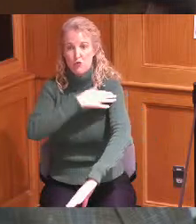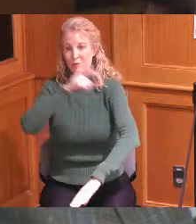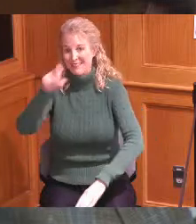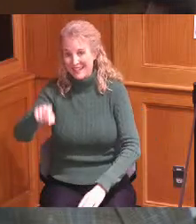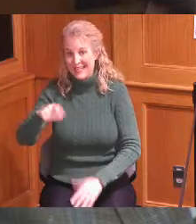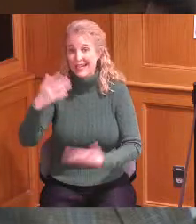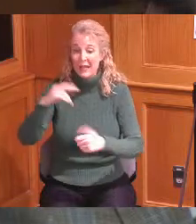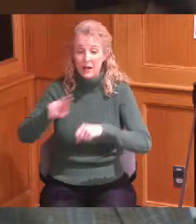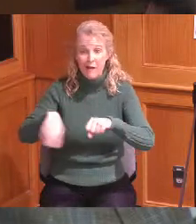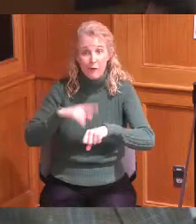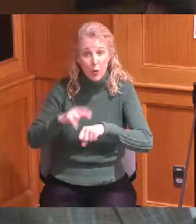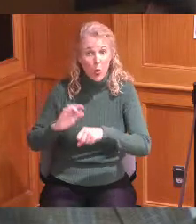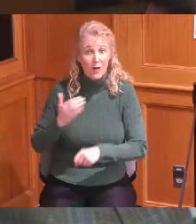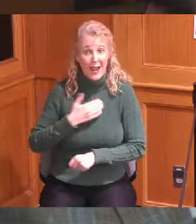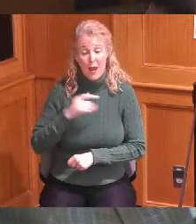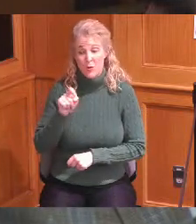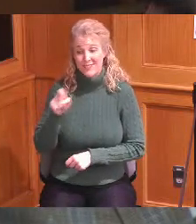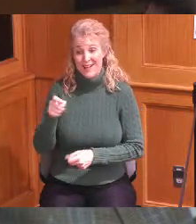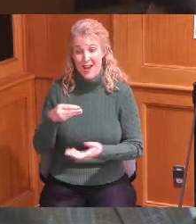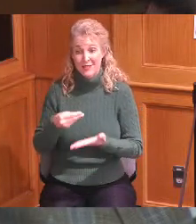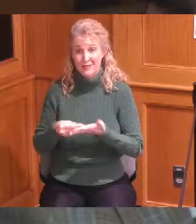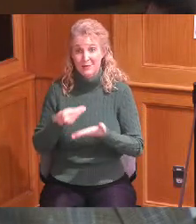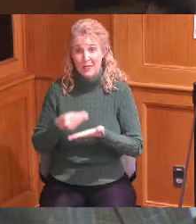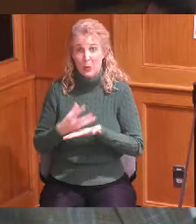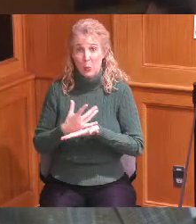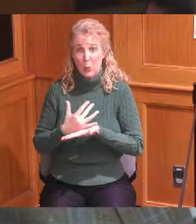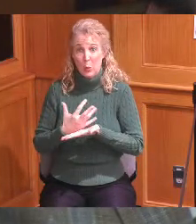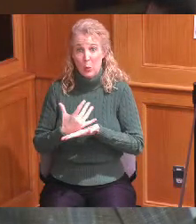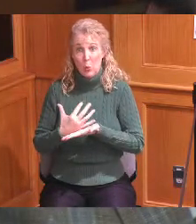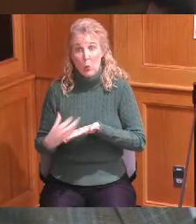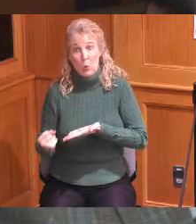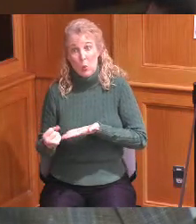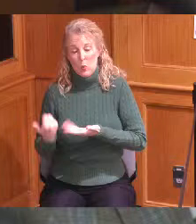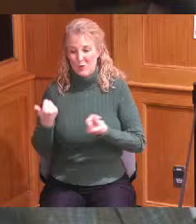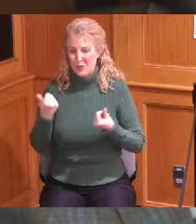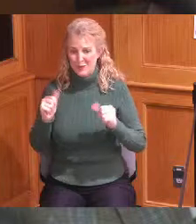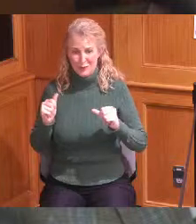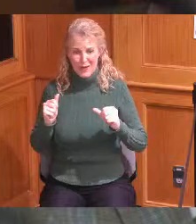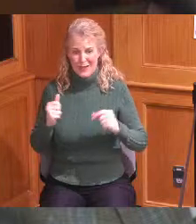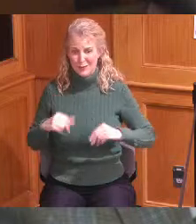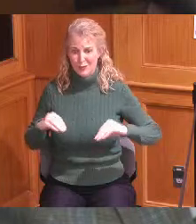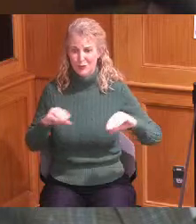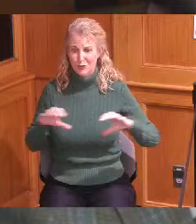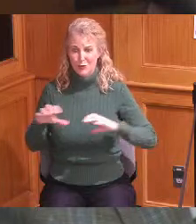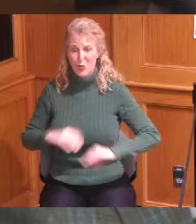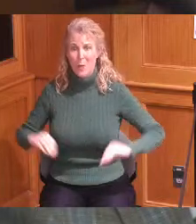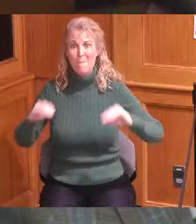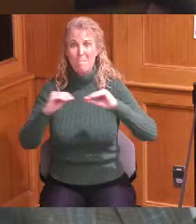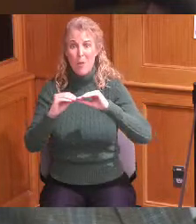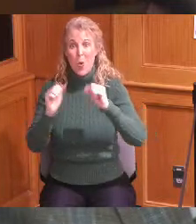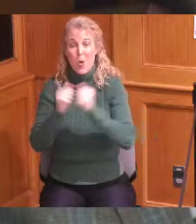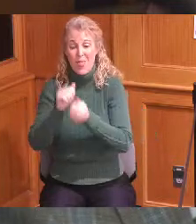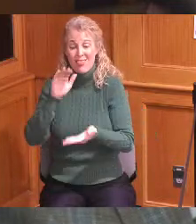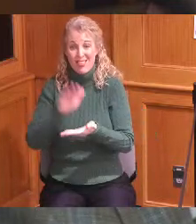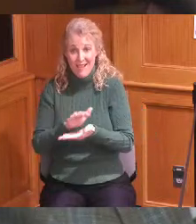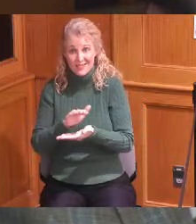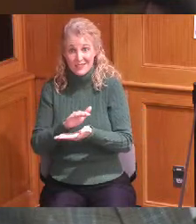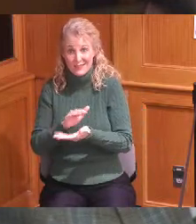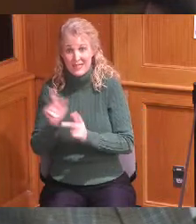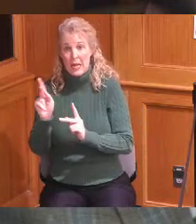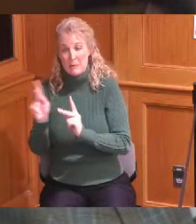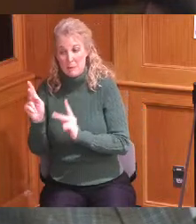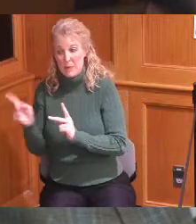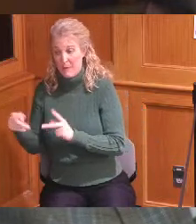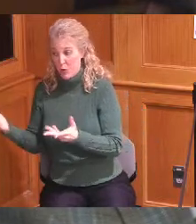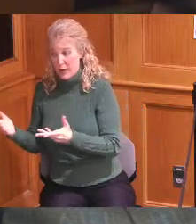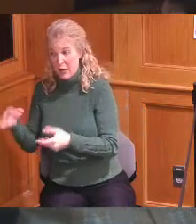dollars that are drying up, so we're stretching them as much as possible. Then you got people who paying extra on their property taxes, and